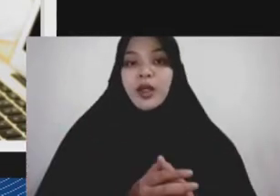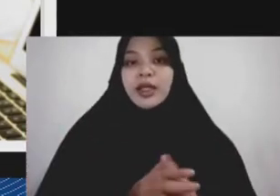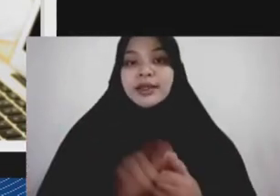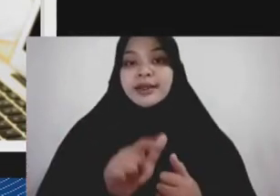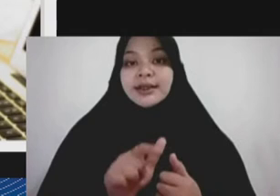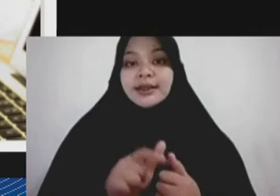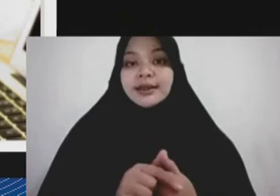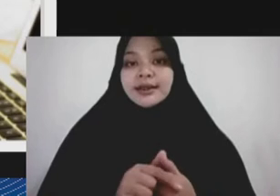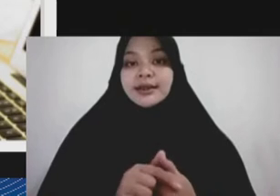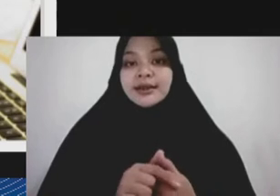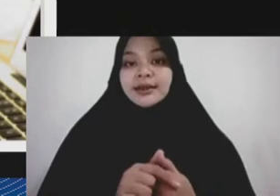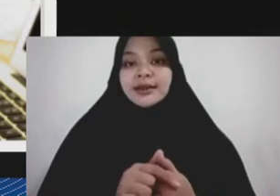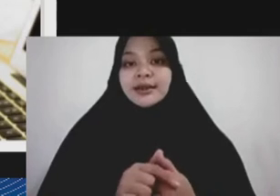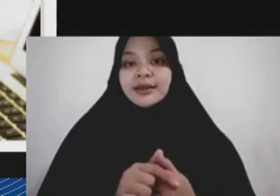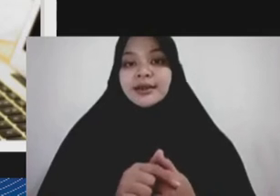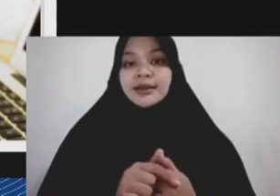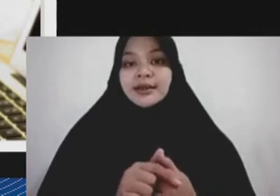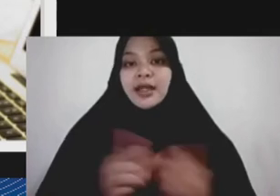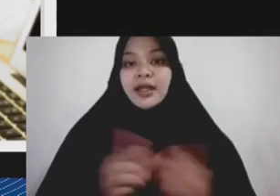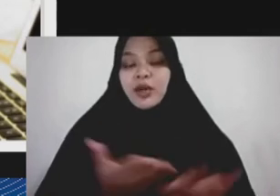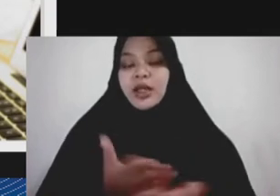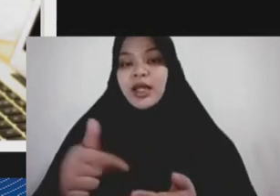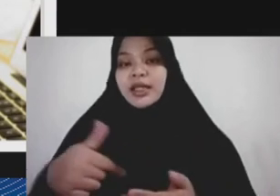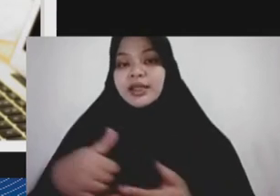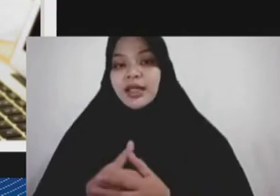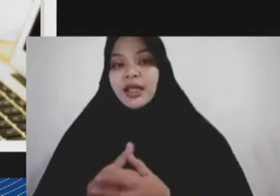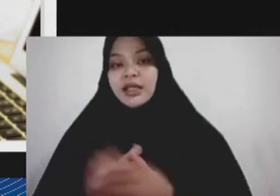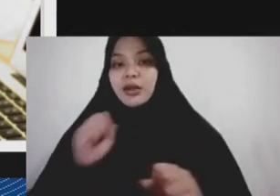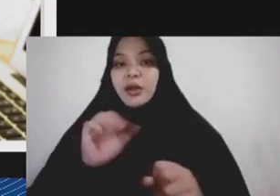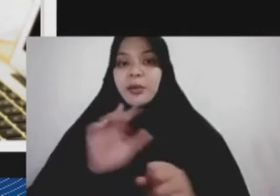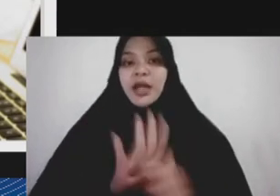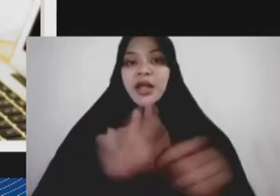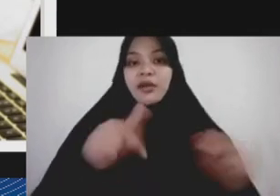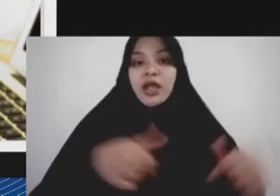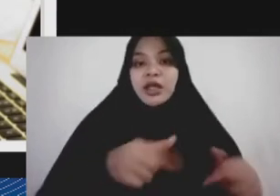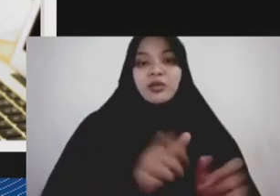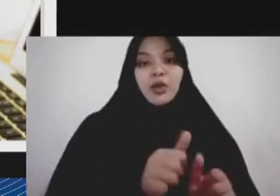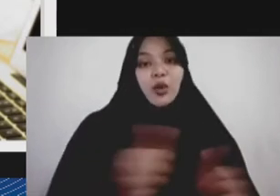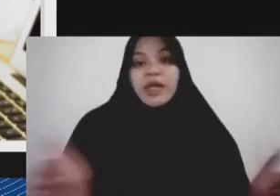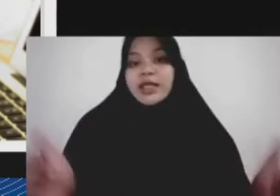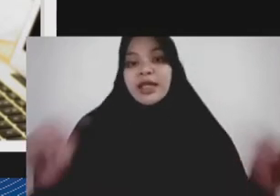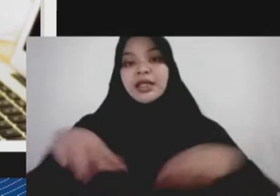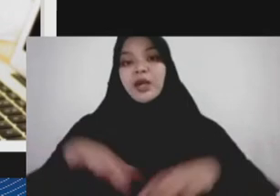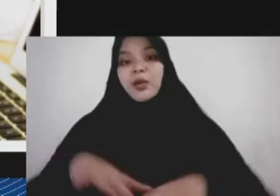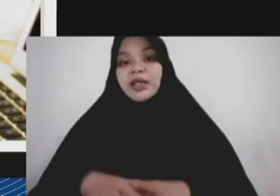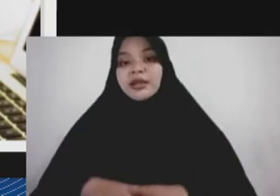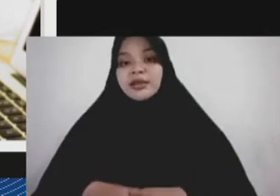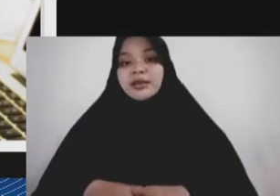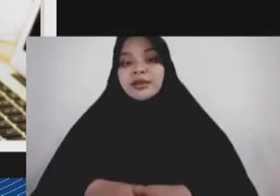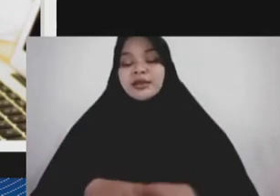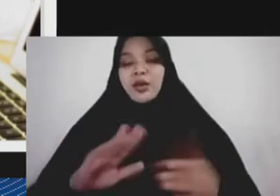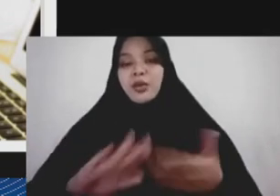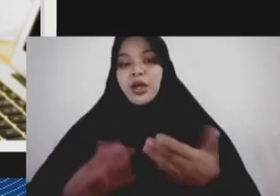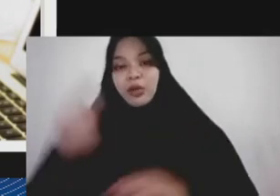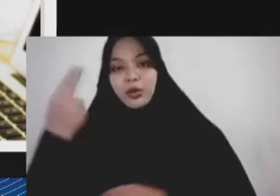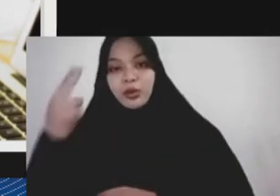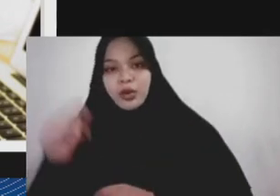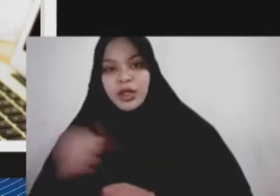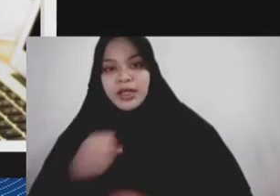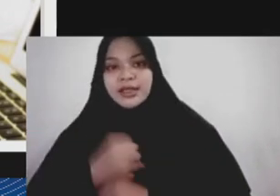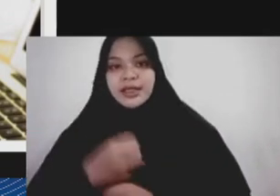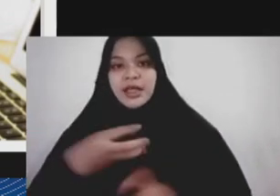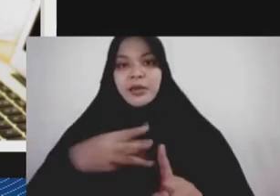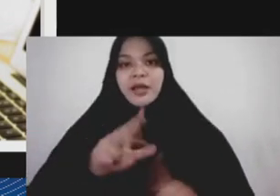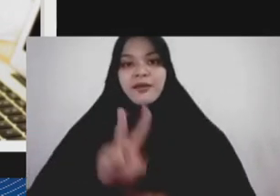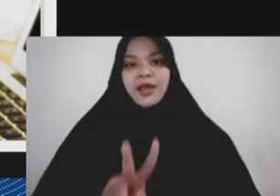they are being overwhelmed by the pandemic, creating almost an atmosphere of impunity for GBV perpetrators,